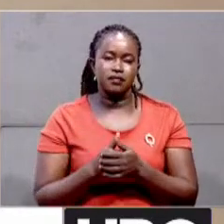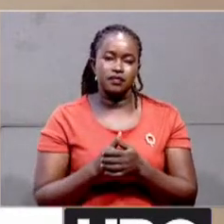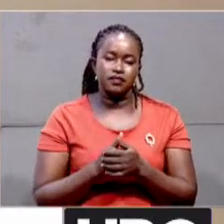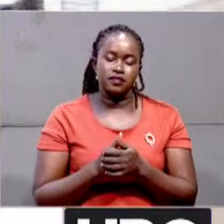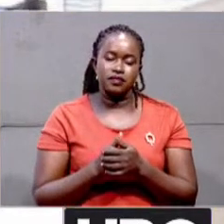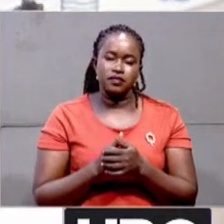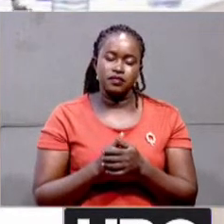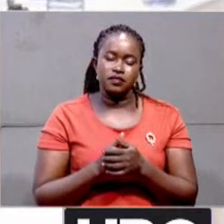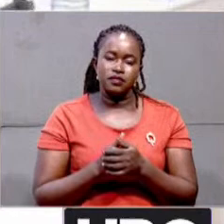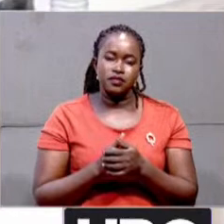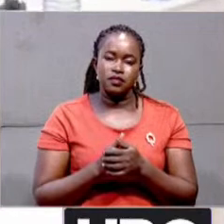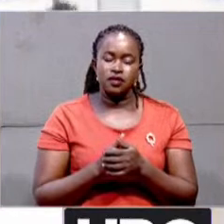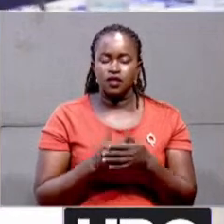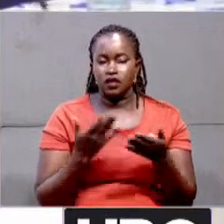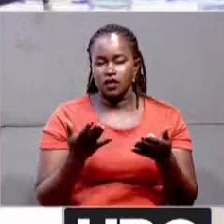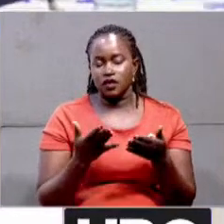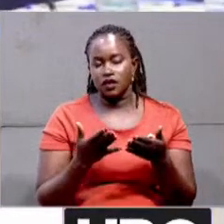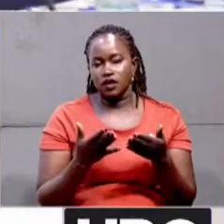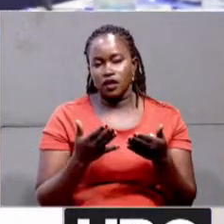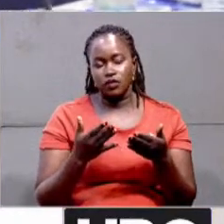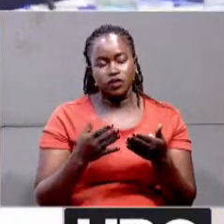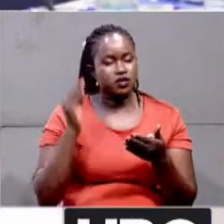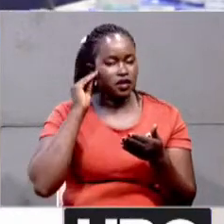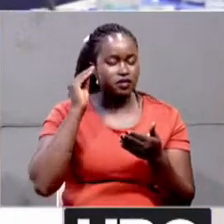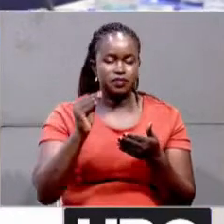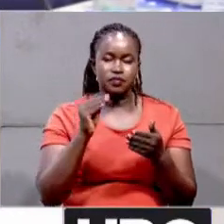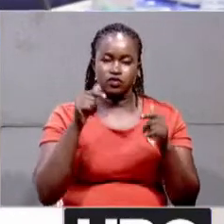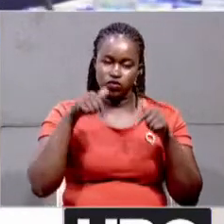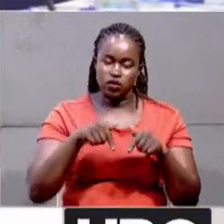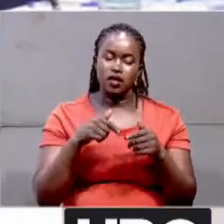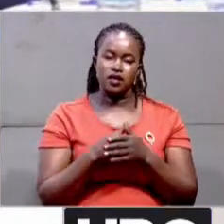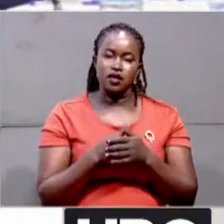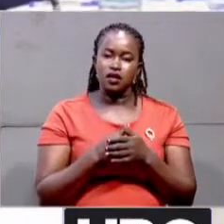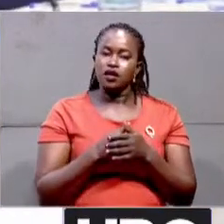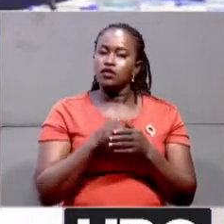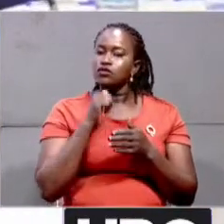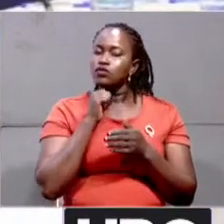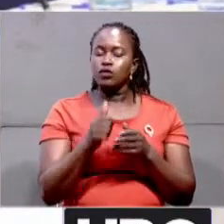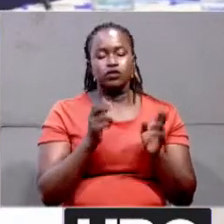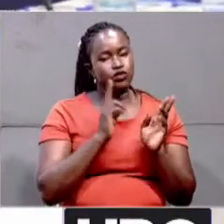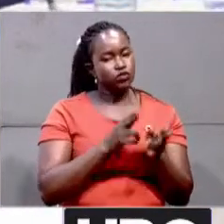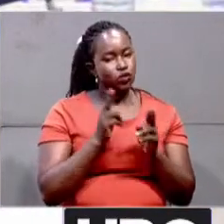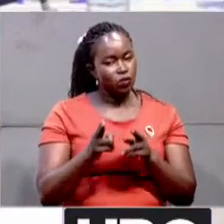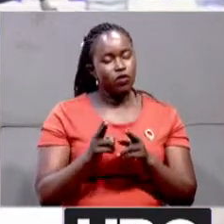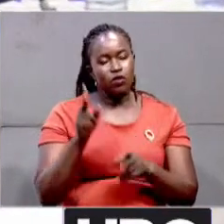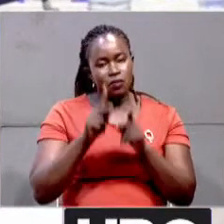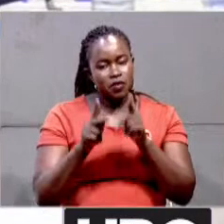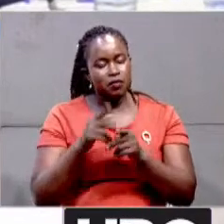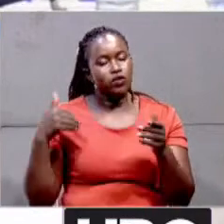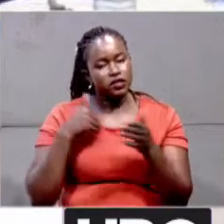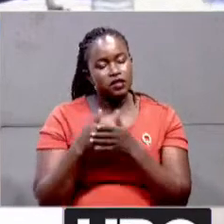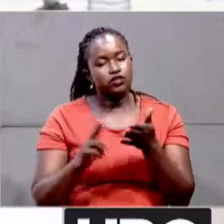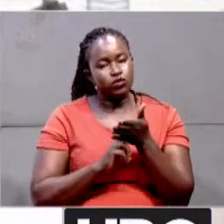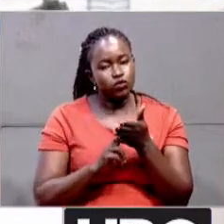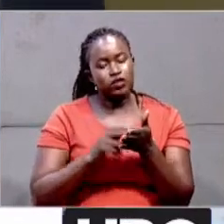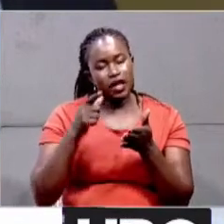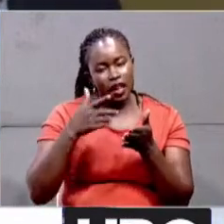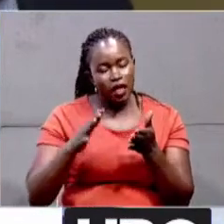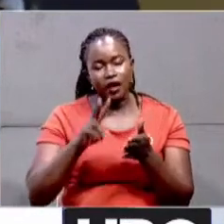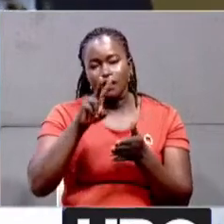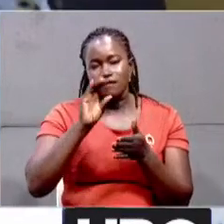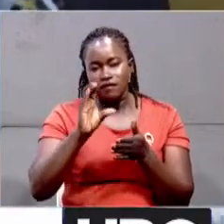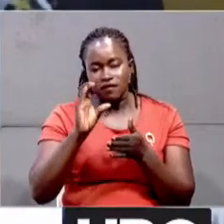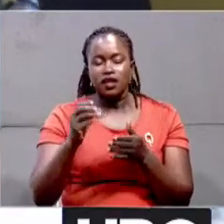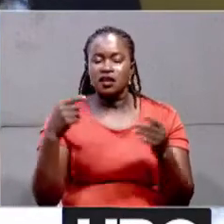my pitch and message to you today. It is not going to be business as usual for those that have been misusing Lake Victoria and its catchment